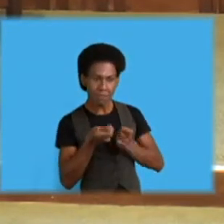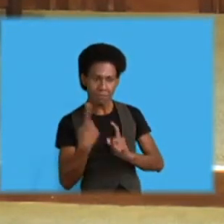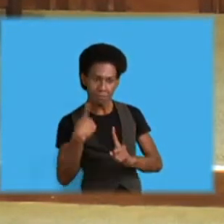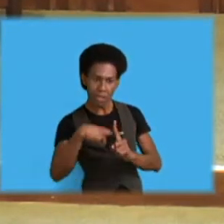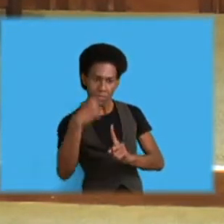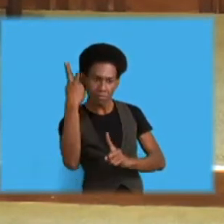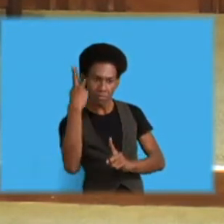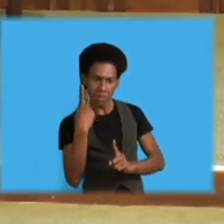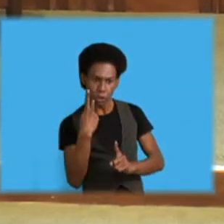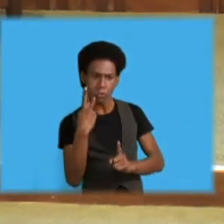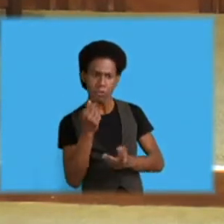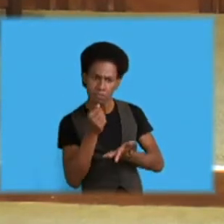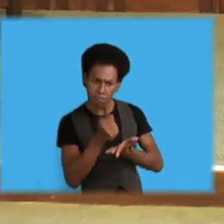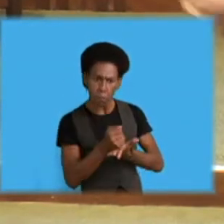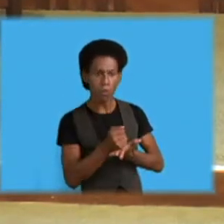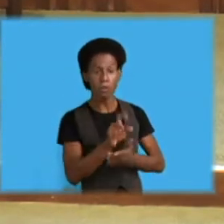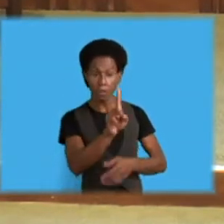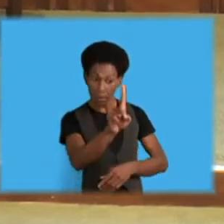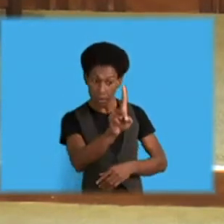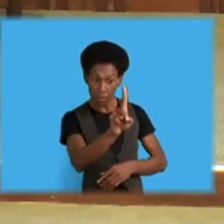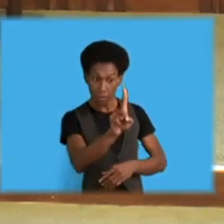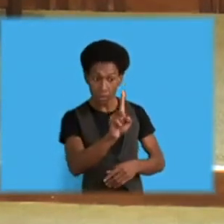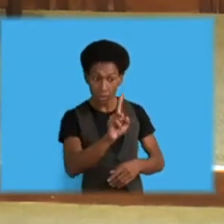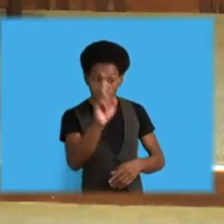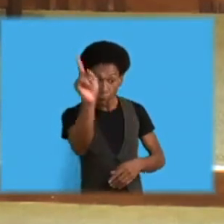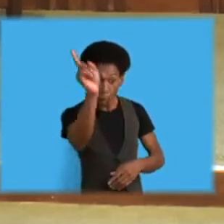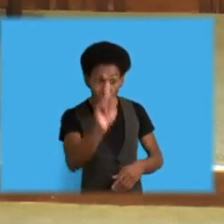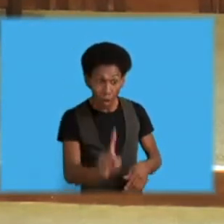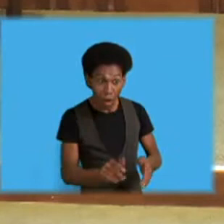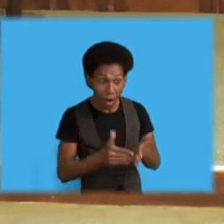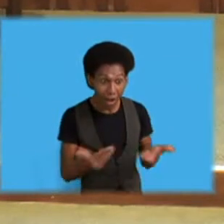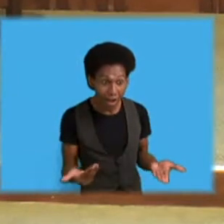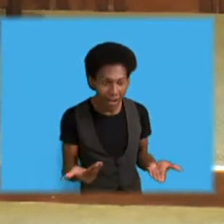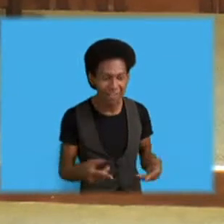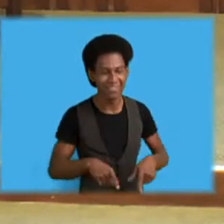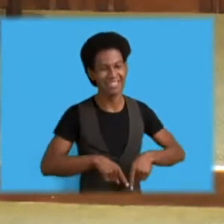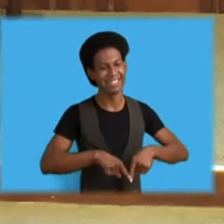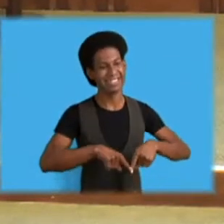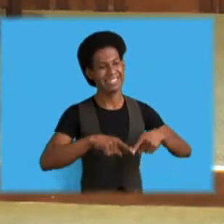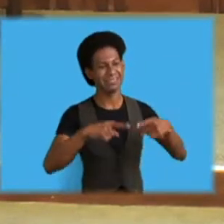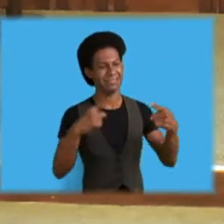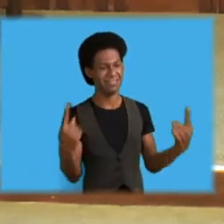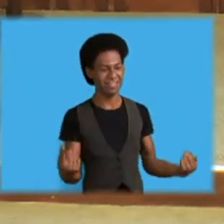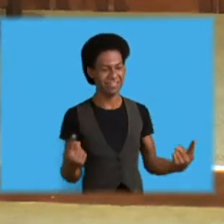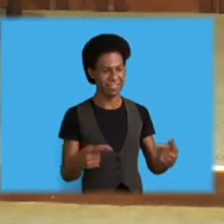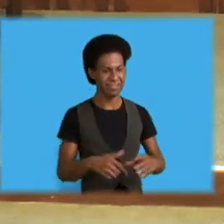have today is a very mechanical, a very superficial, a very